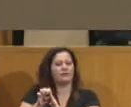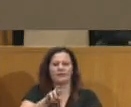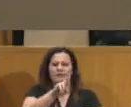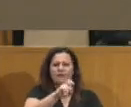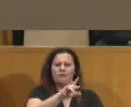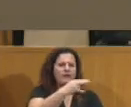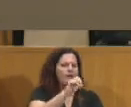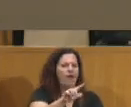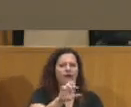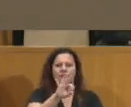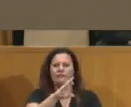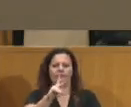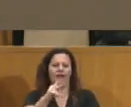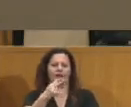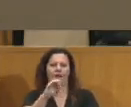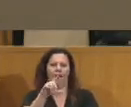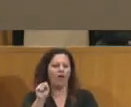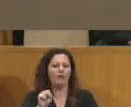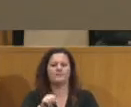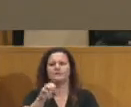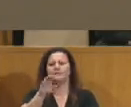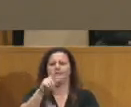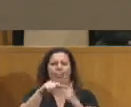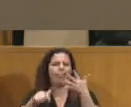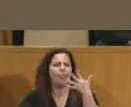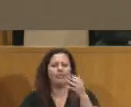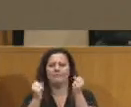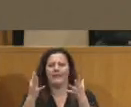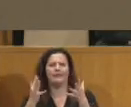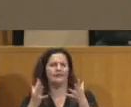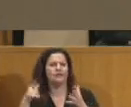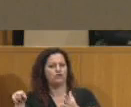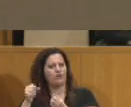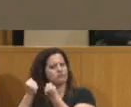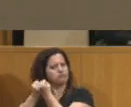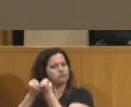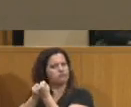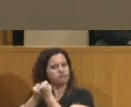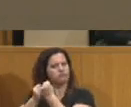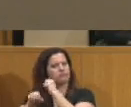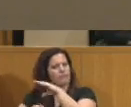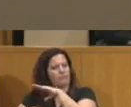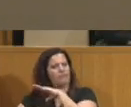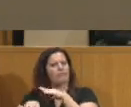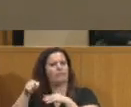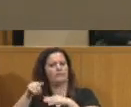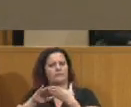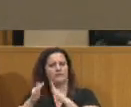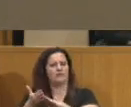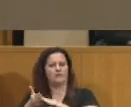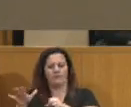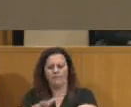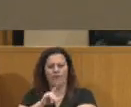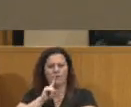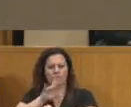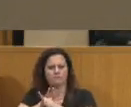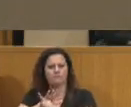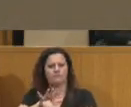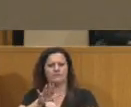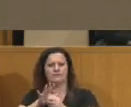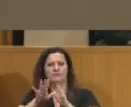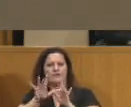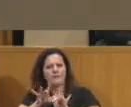my absolute best. Together, we will build a strong, safe, and healthy communities for now and for generations to